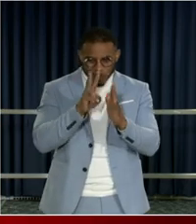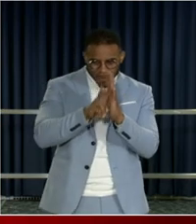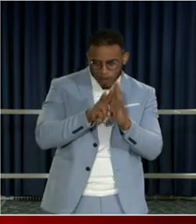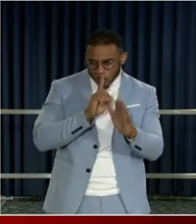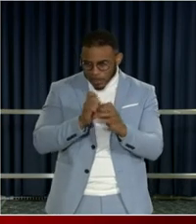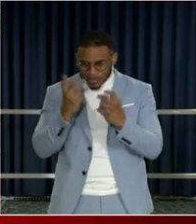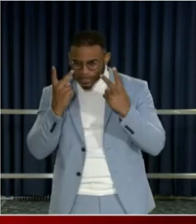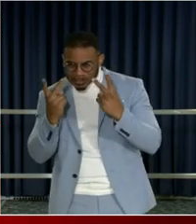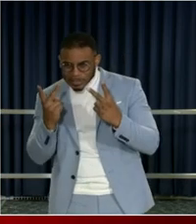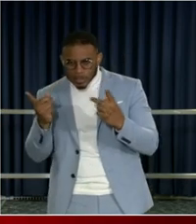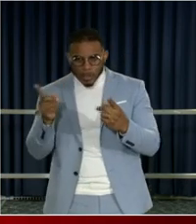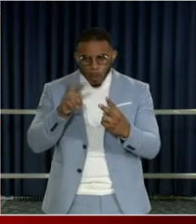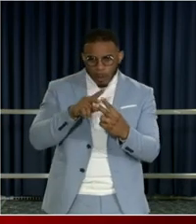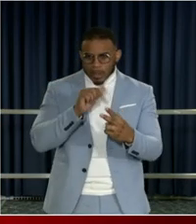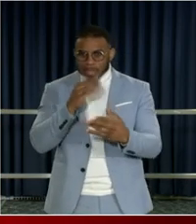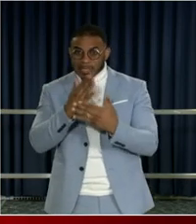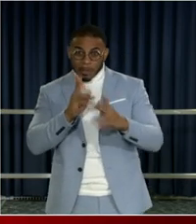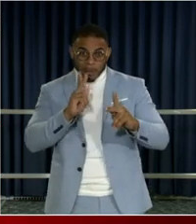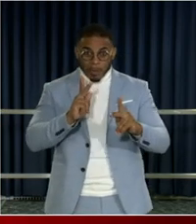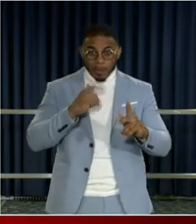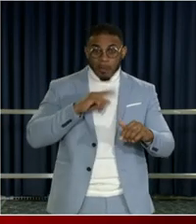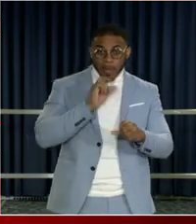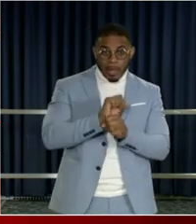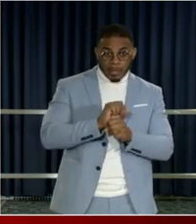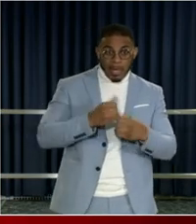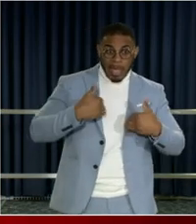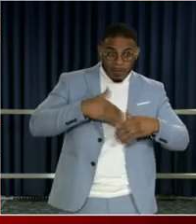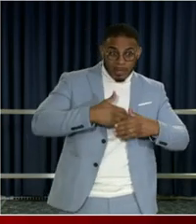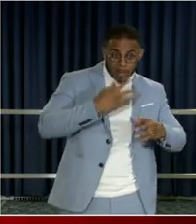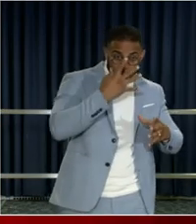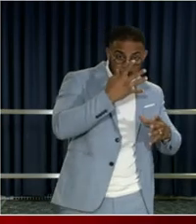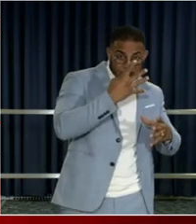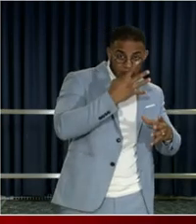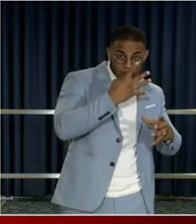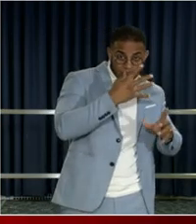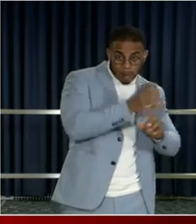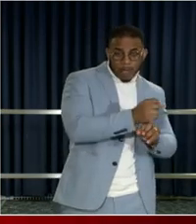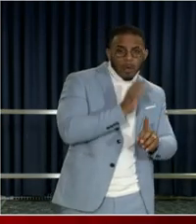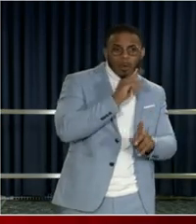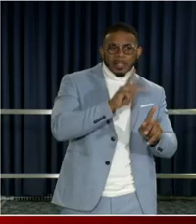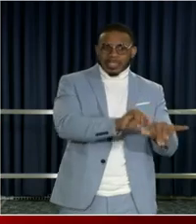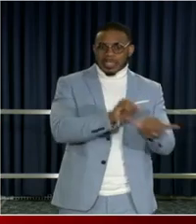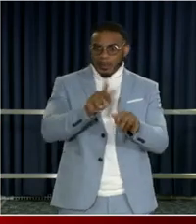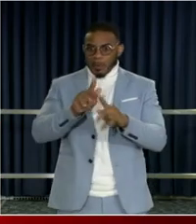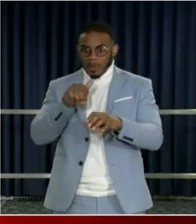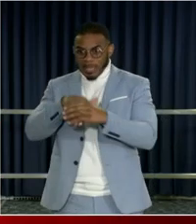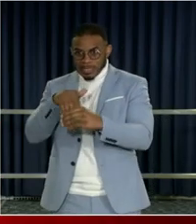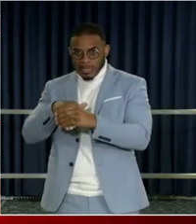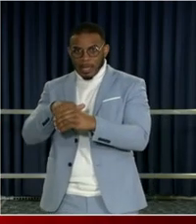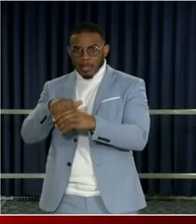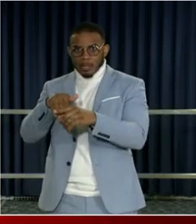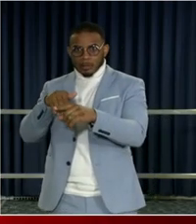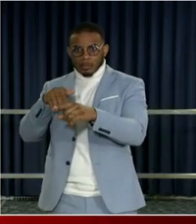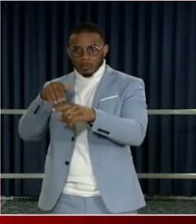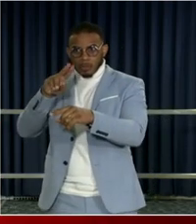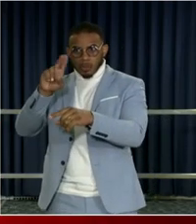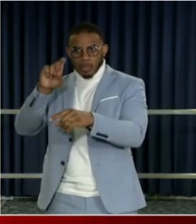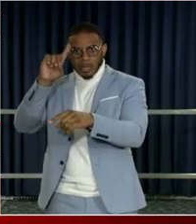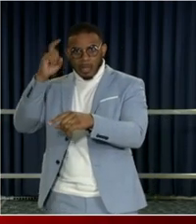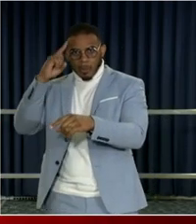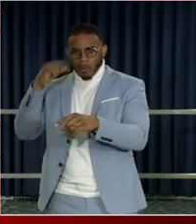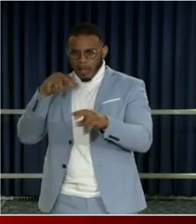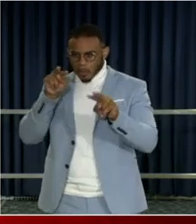to really see whether or not some of the people that we actually have in custody were people who were inside of the